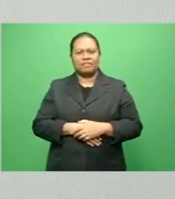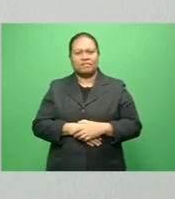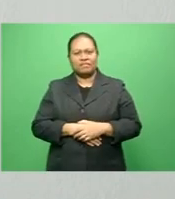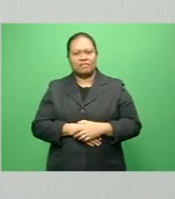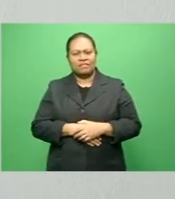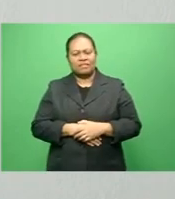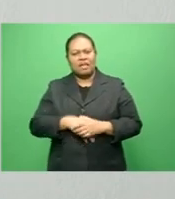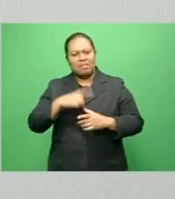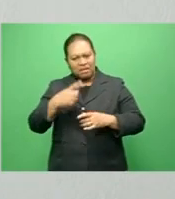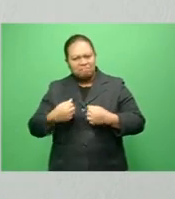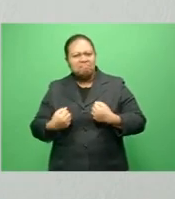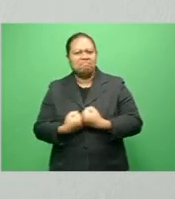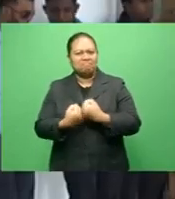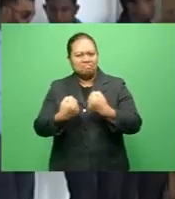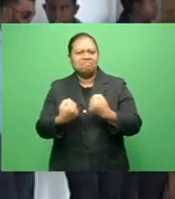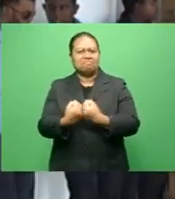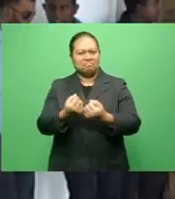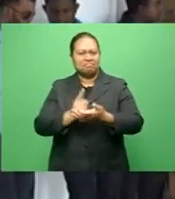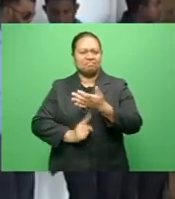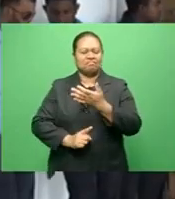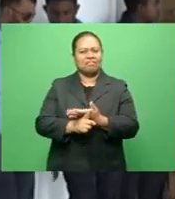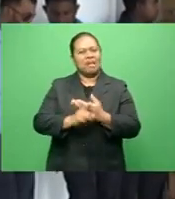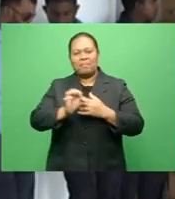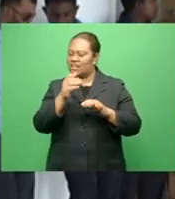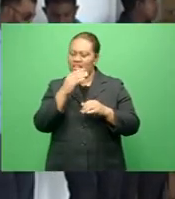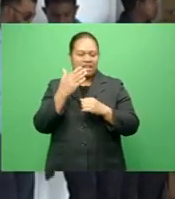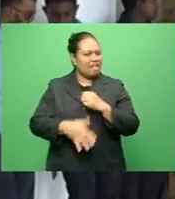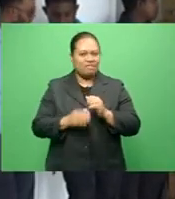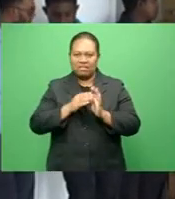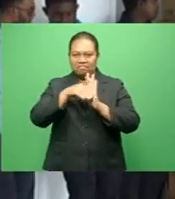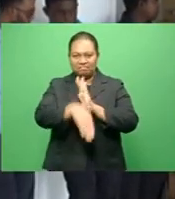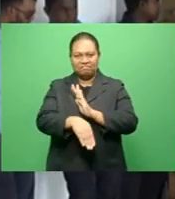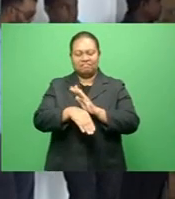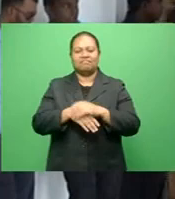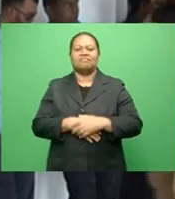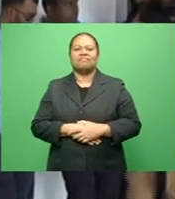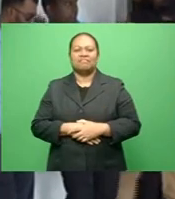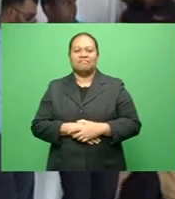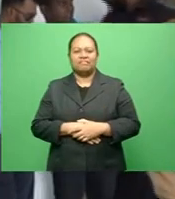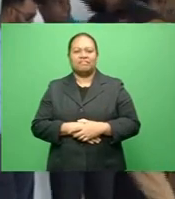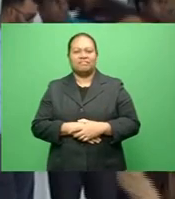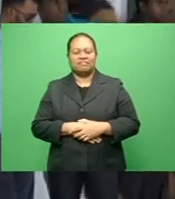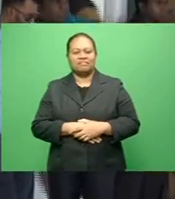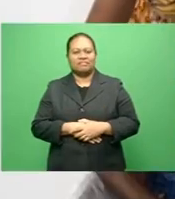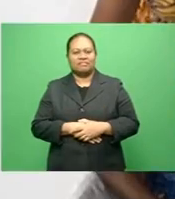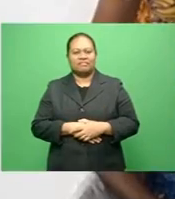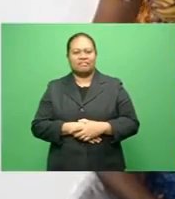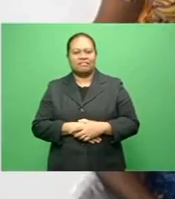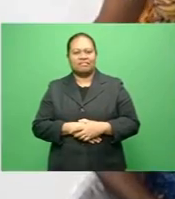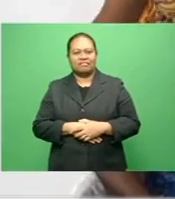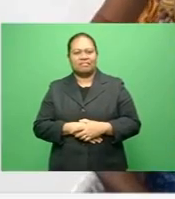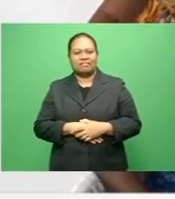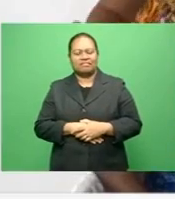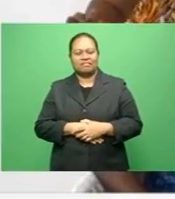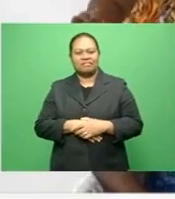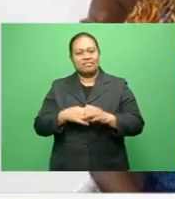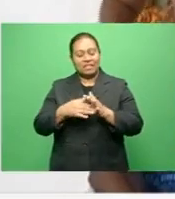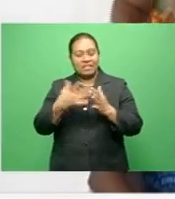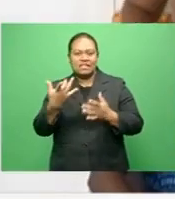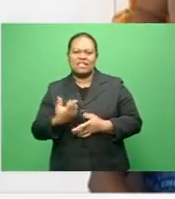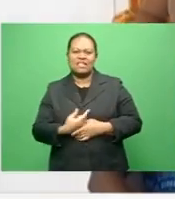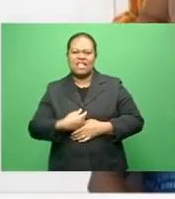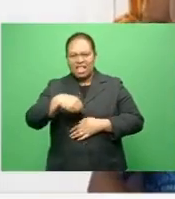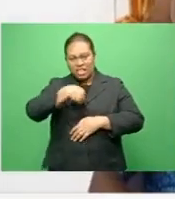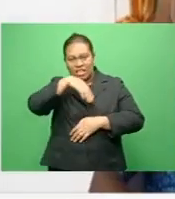Lord, which has never put me down into this business. Tuina